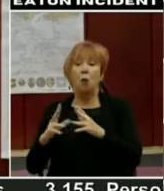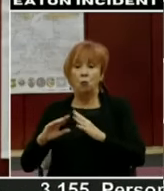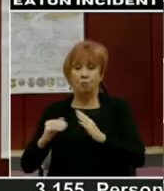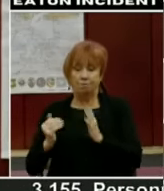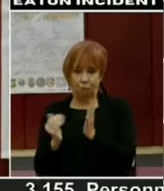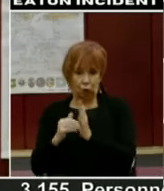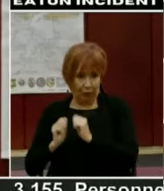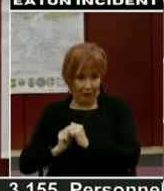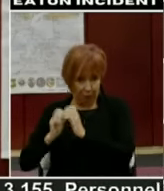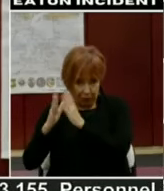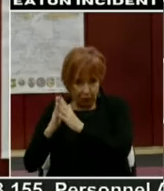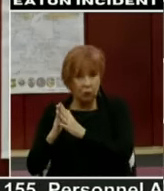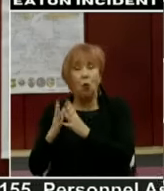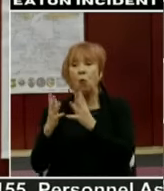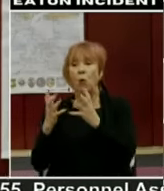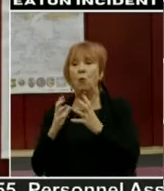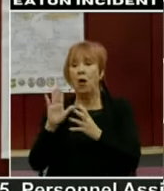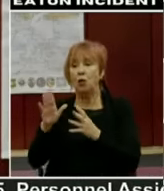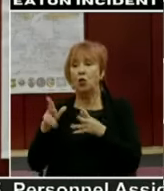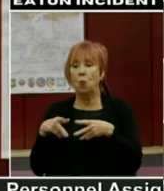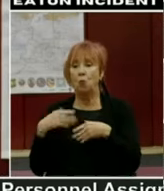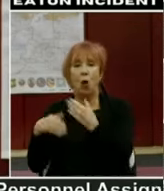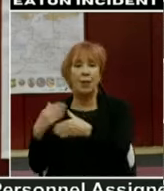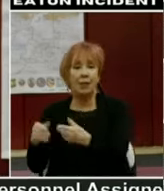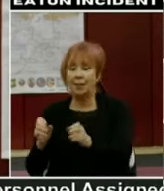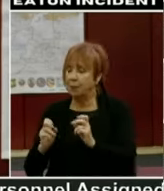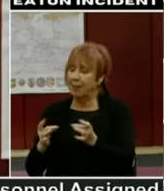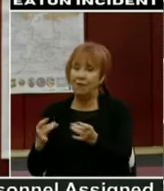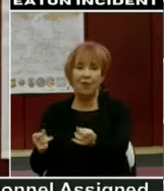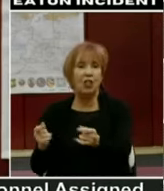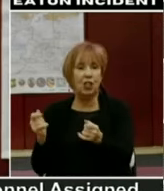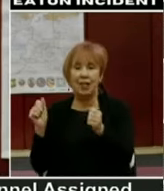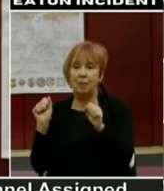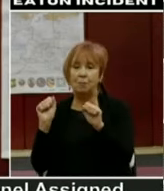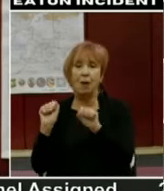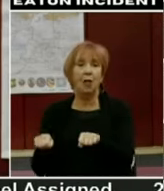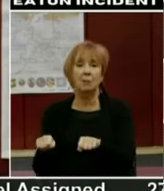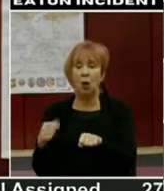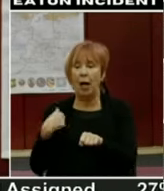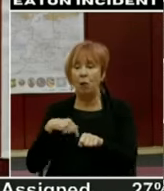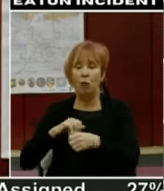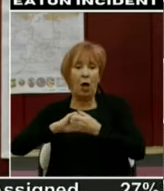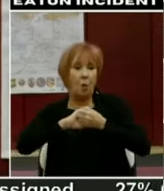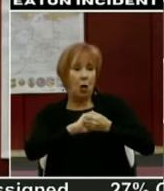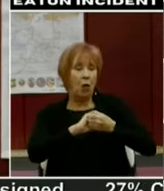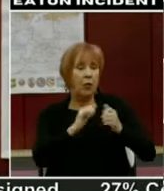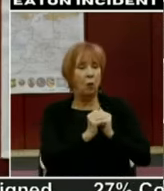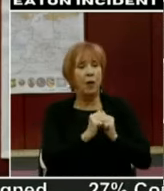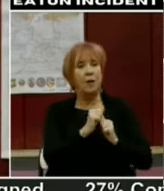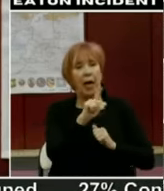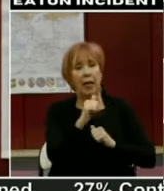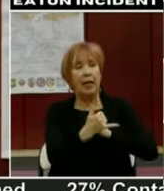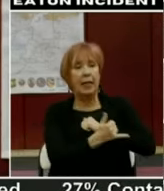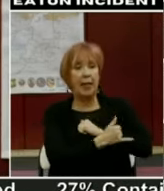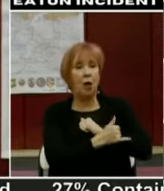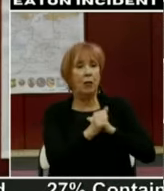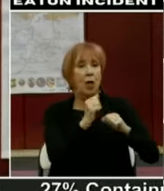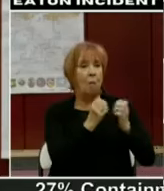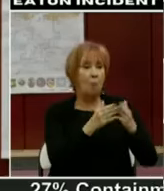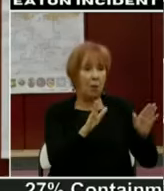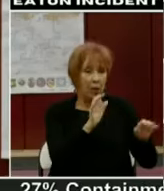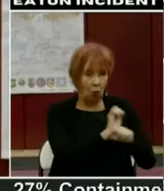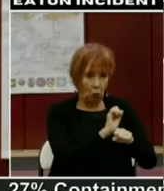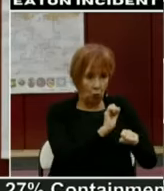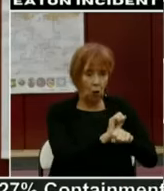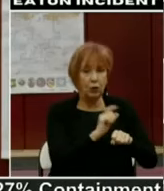to be as efficient as we possibly can, and we're committed to partnering closely with LA County Public Works and other partners to make sure